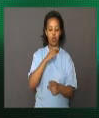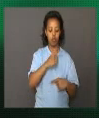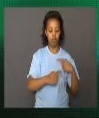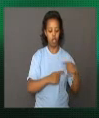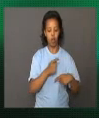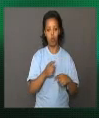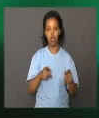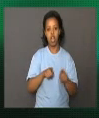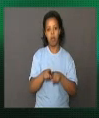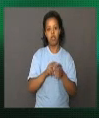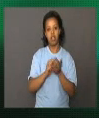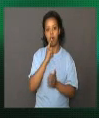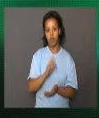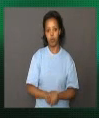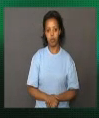the T cell.